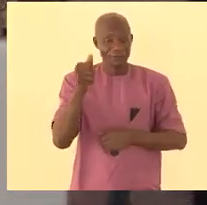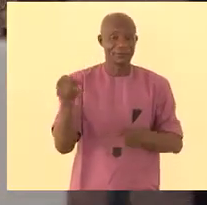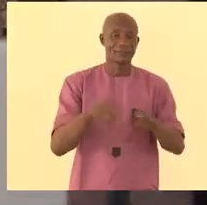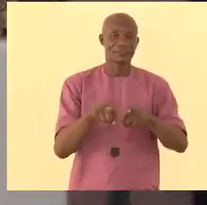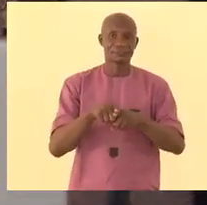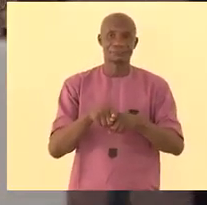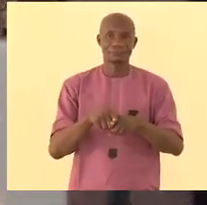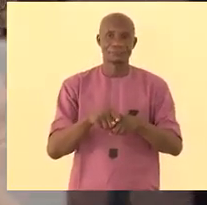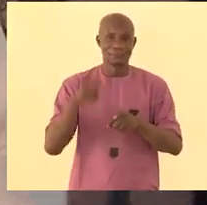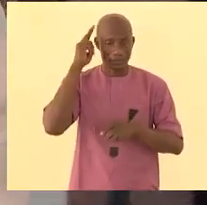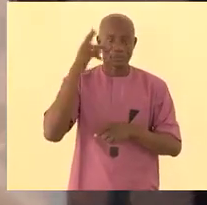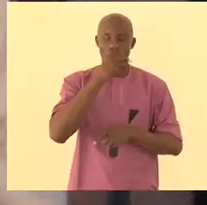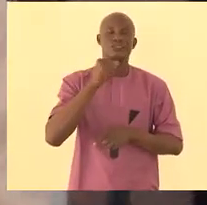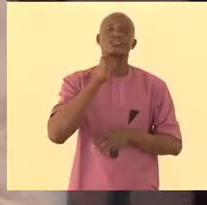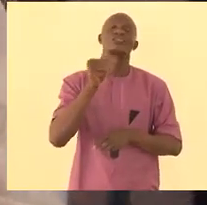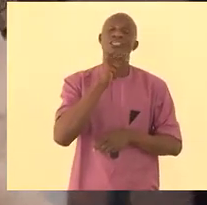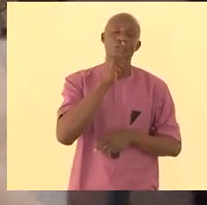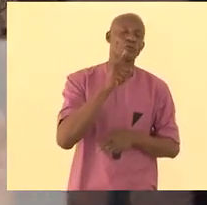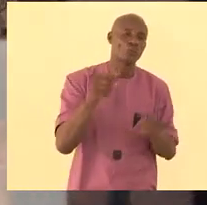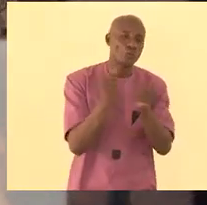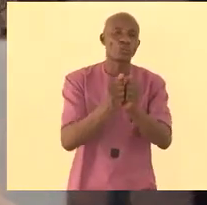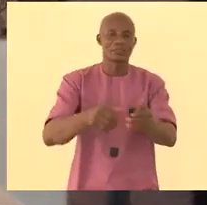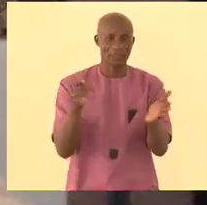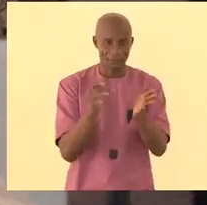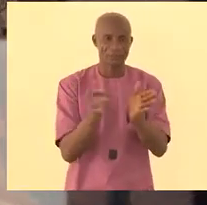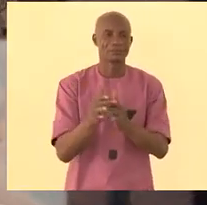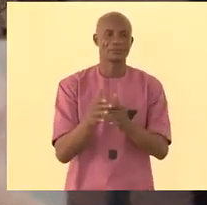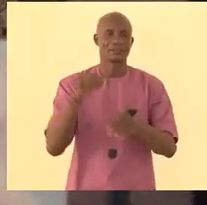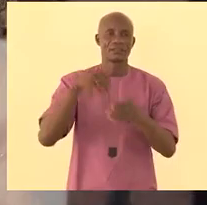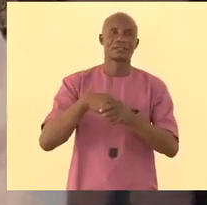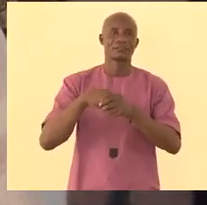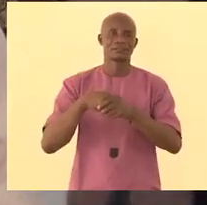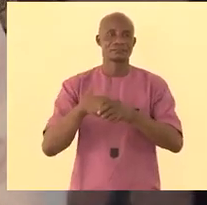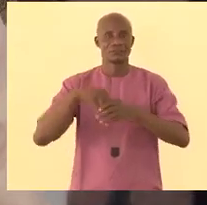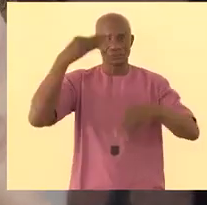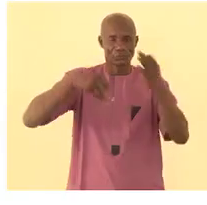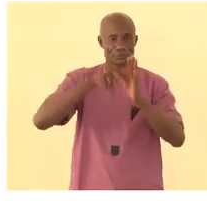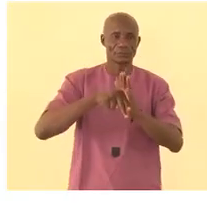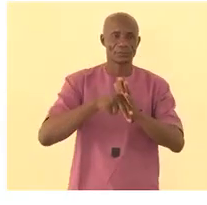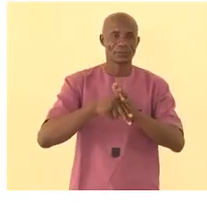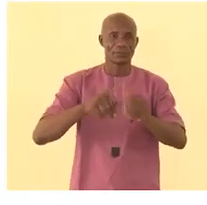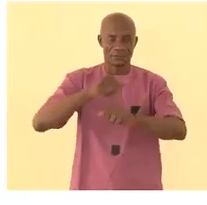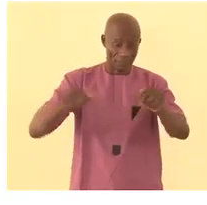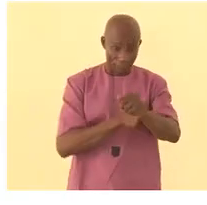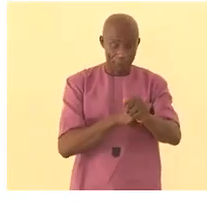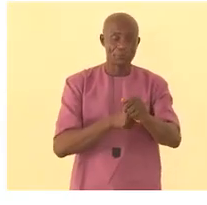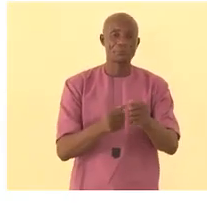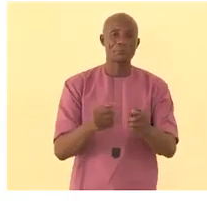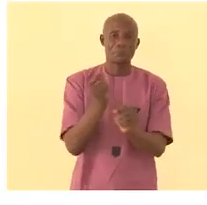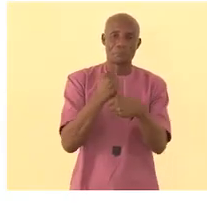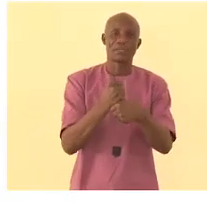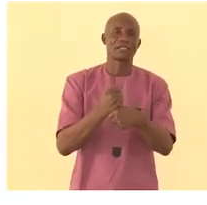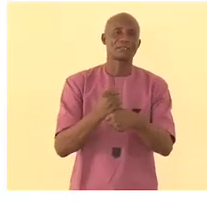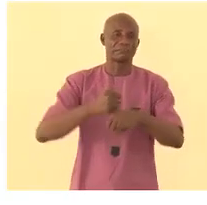cynical. He was not sincere with Jesus in that trial. He avoided making difficult